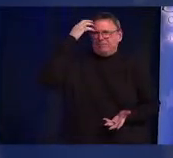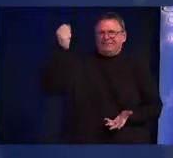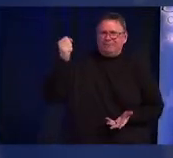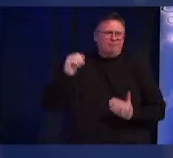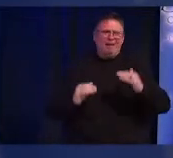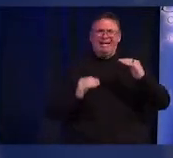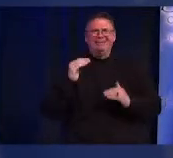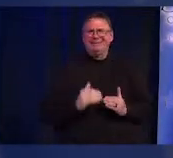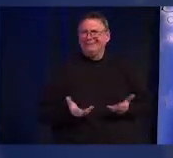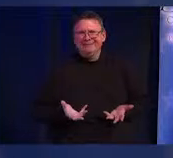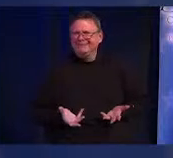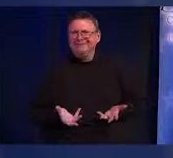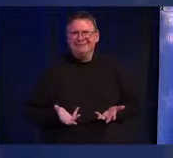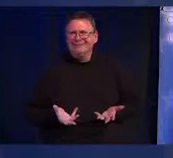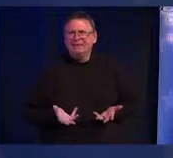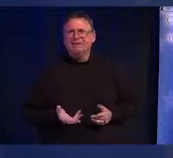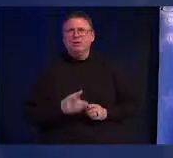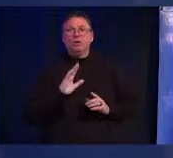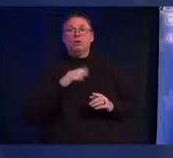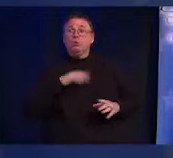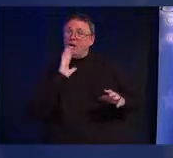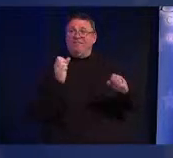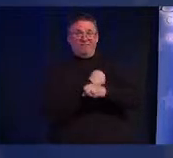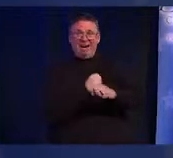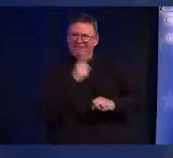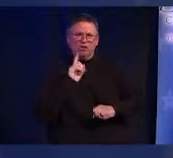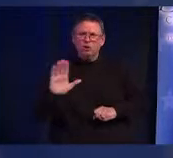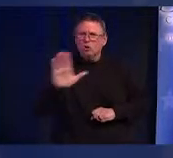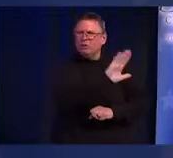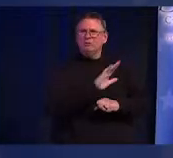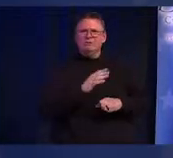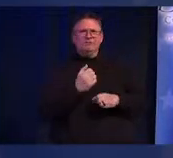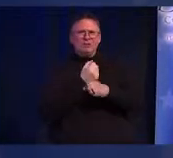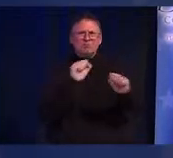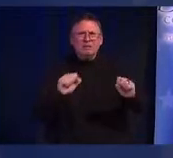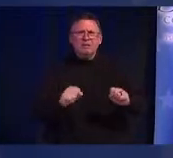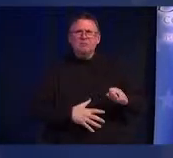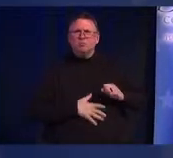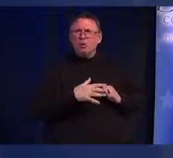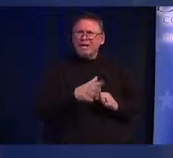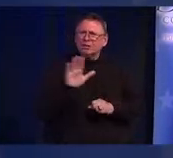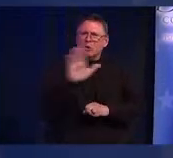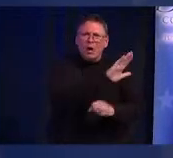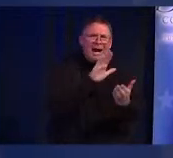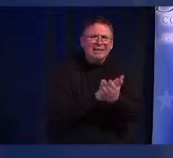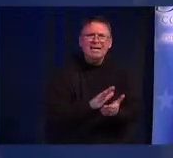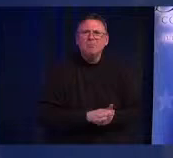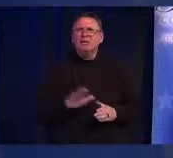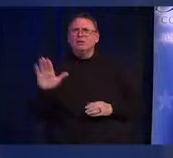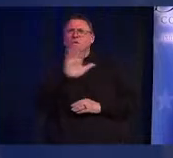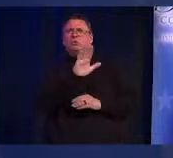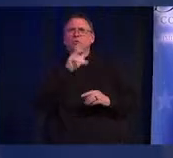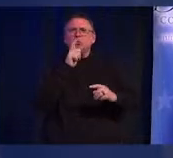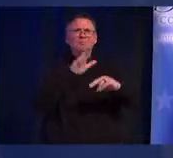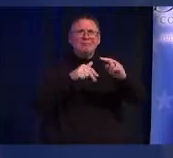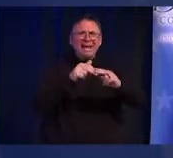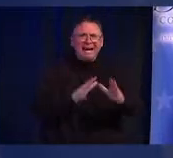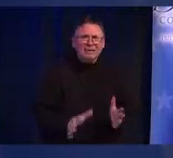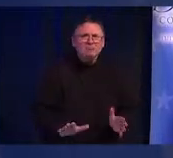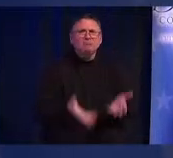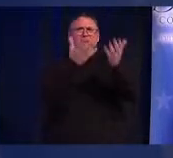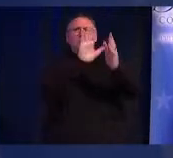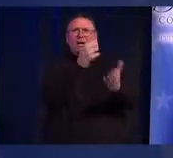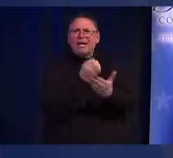It's about someone who will fight for your freedoms, reproductive freedoms, academic freedoms, someone who will build our economy strong and who will represent